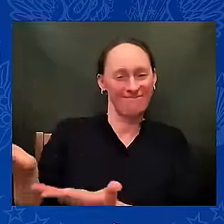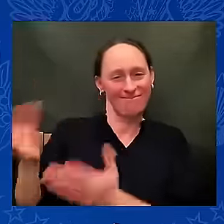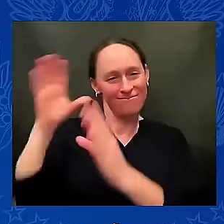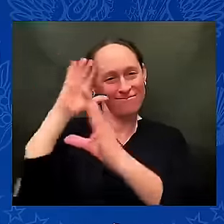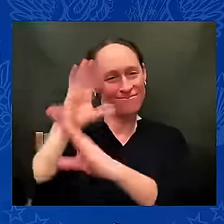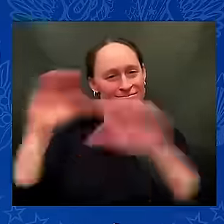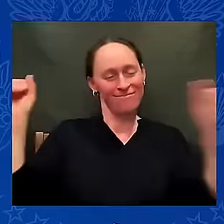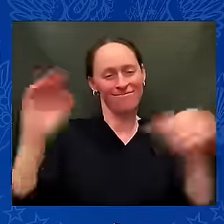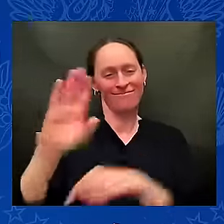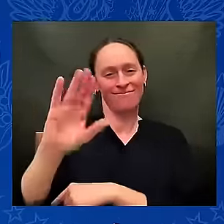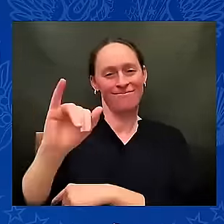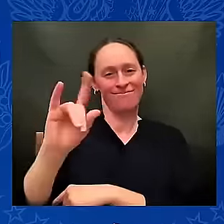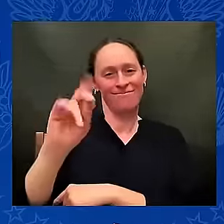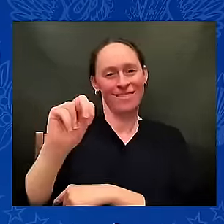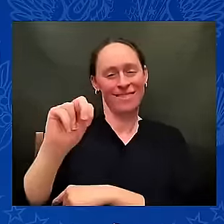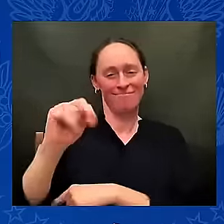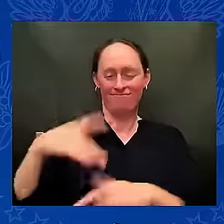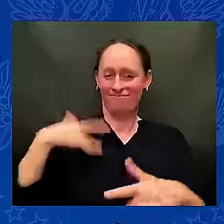Biden.